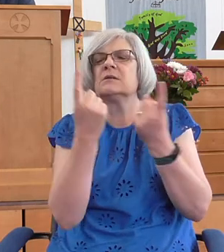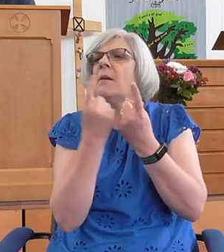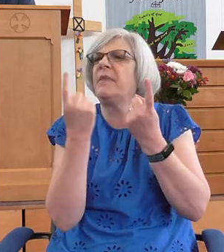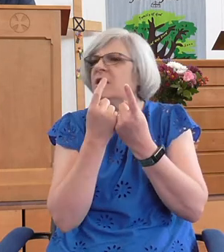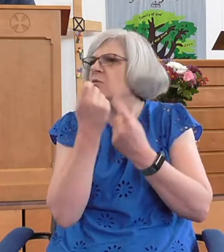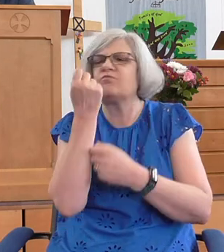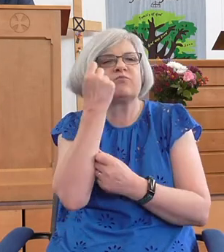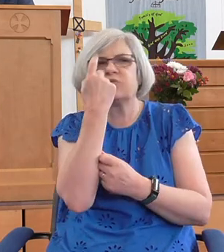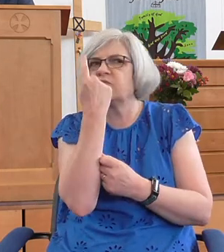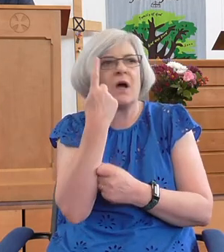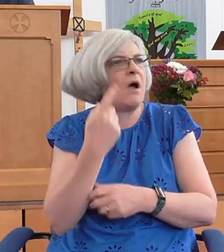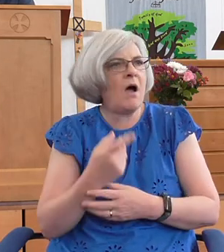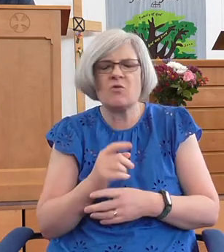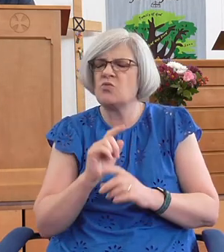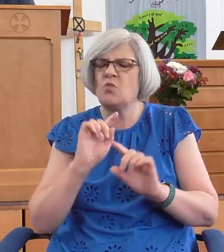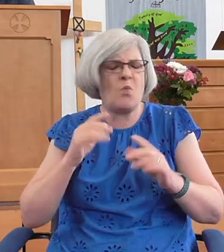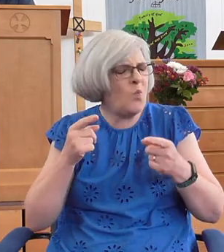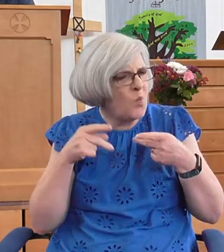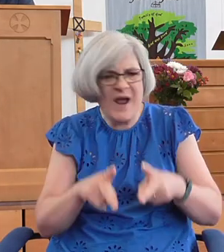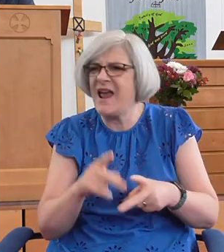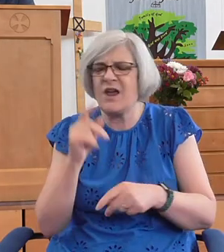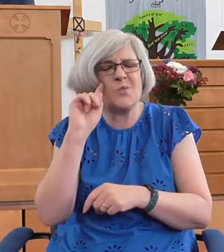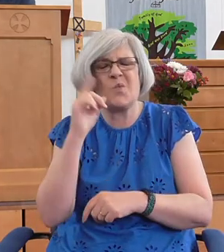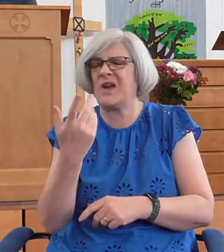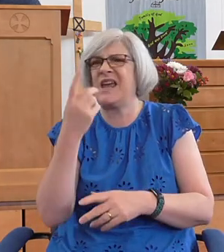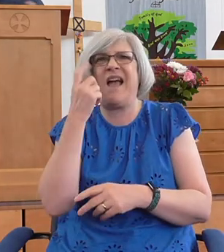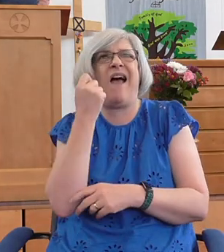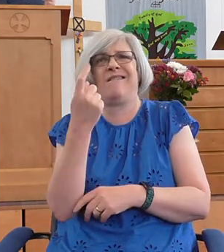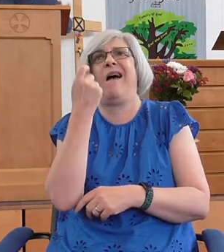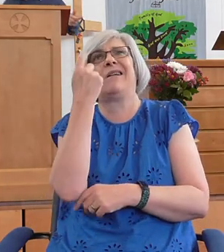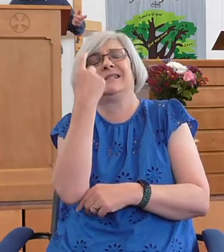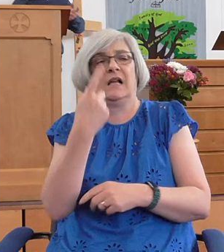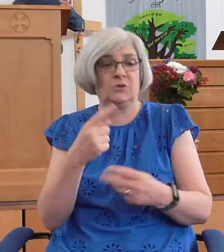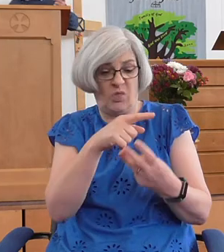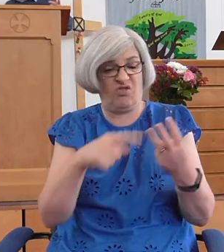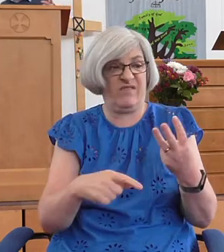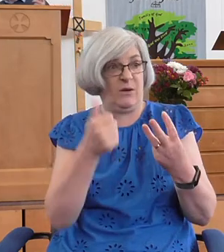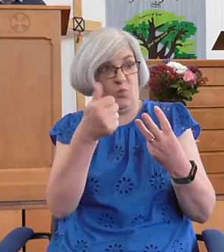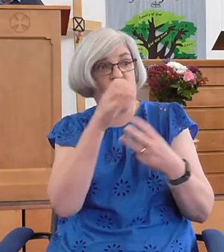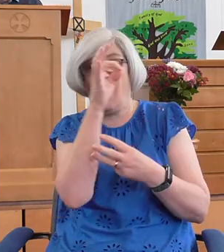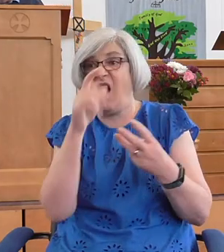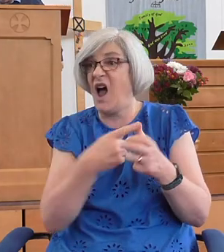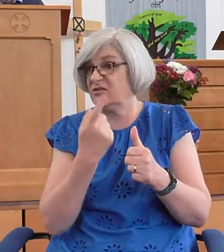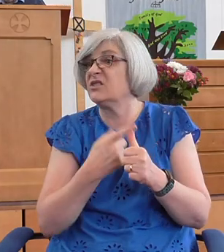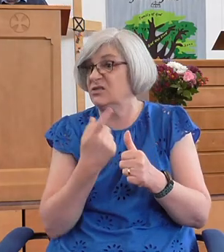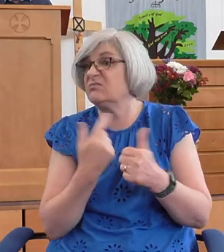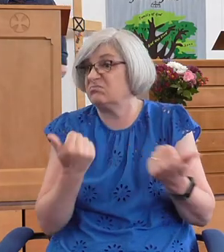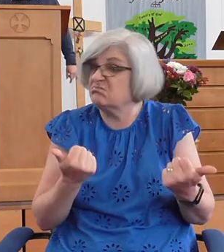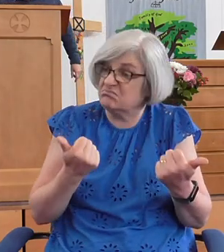Something beyond our understanding. Yeah, okay. Right, three very good answers.